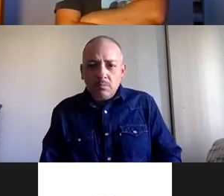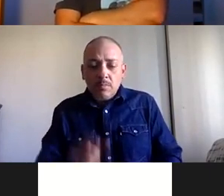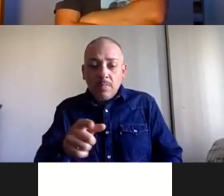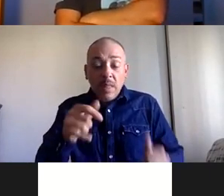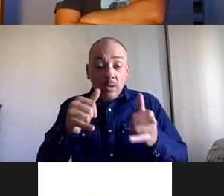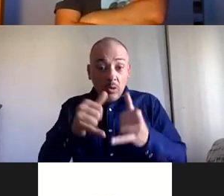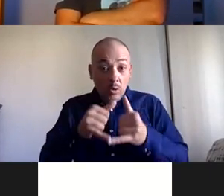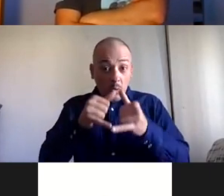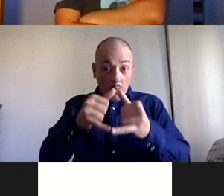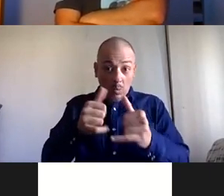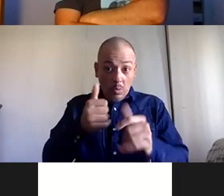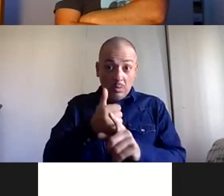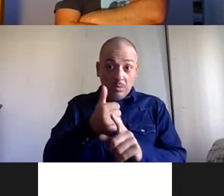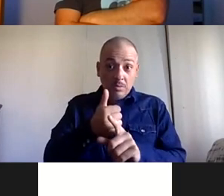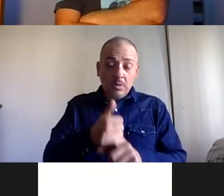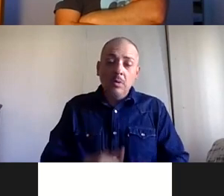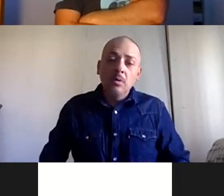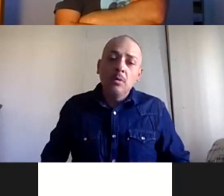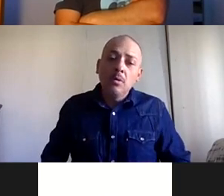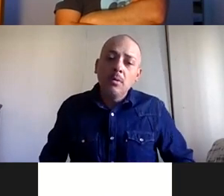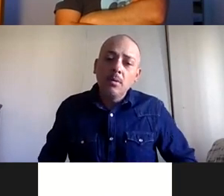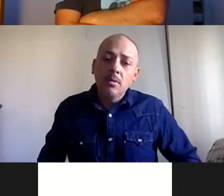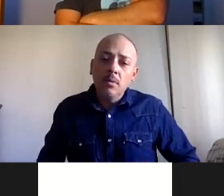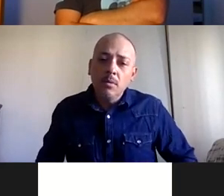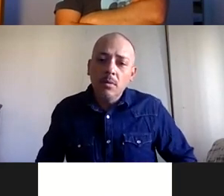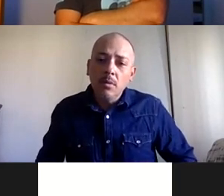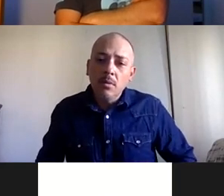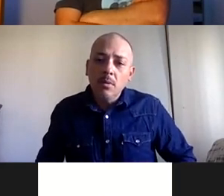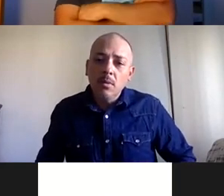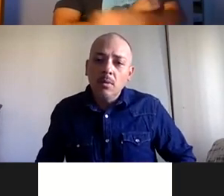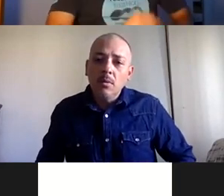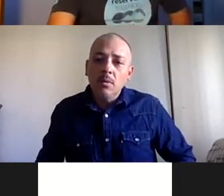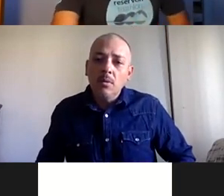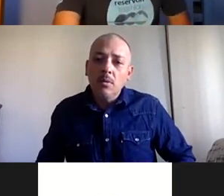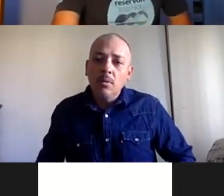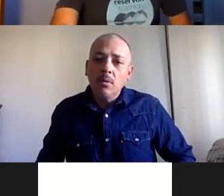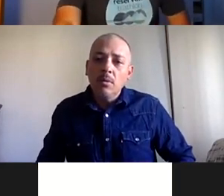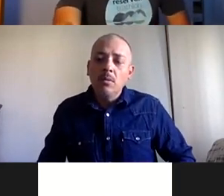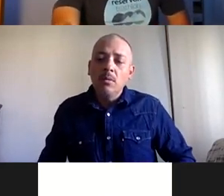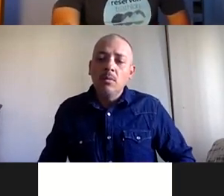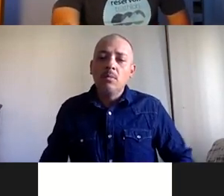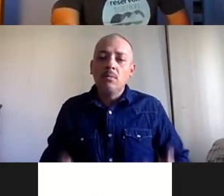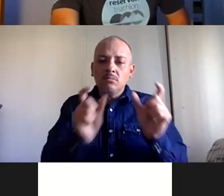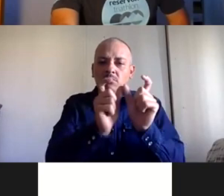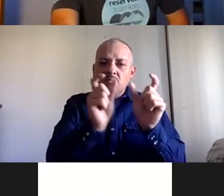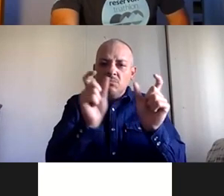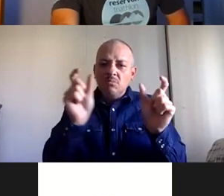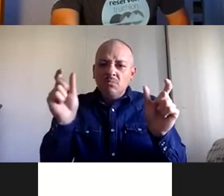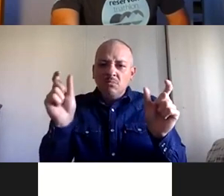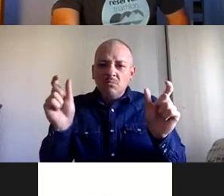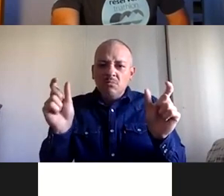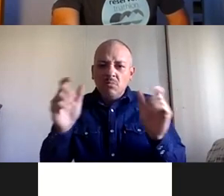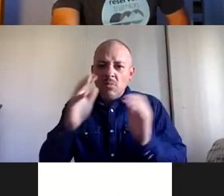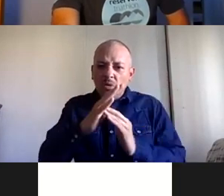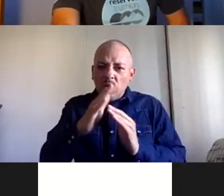here is, for example, this thing on the top. Actually, this one